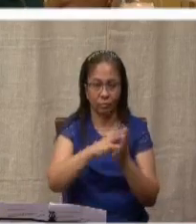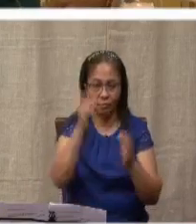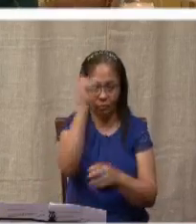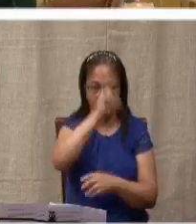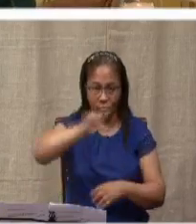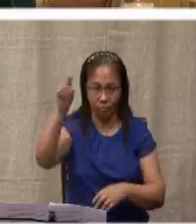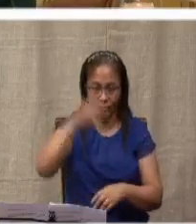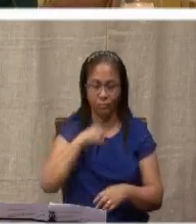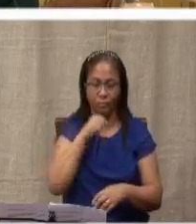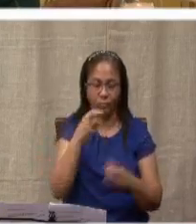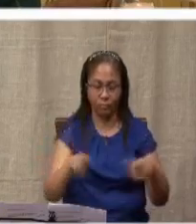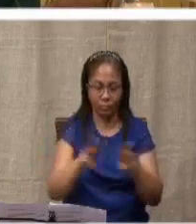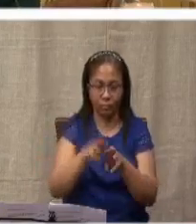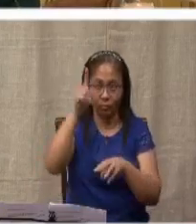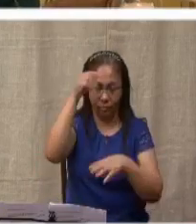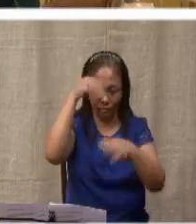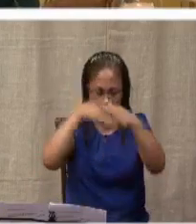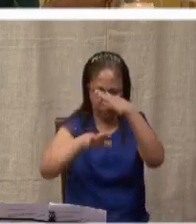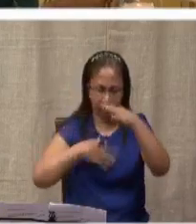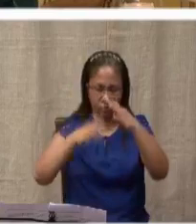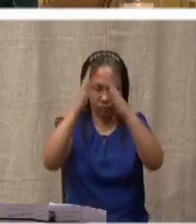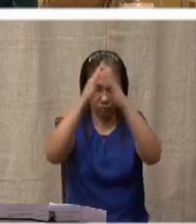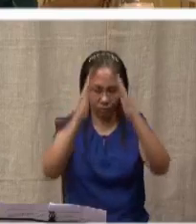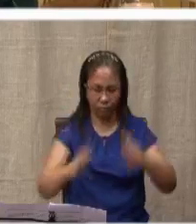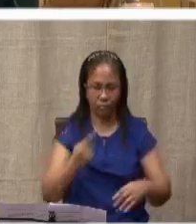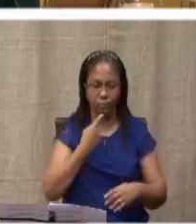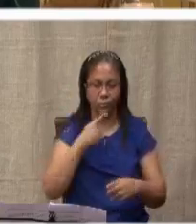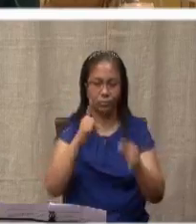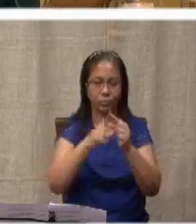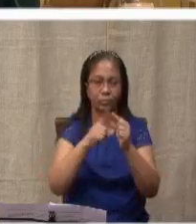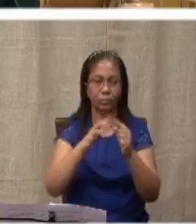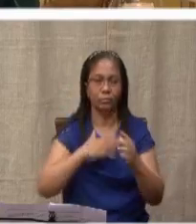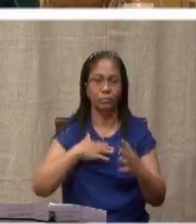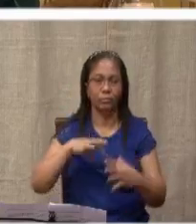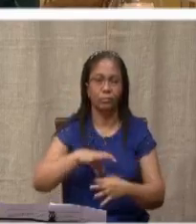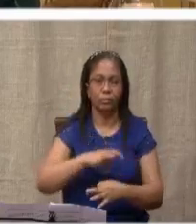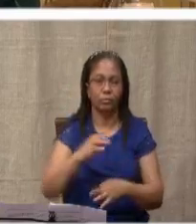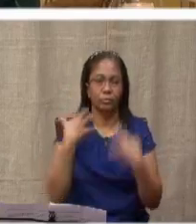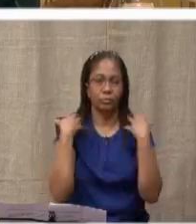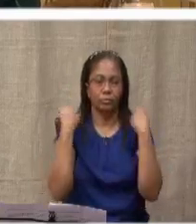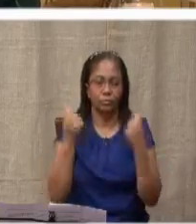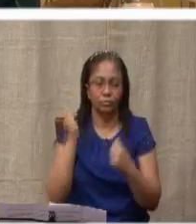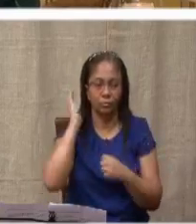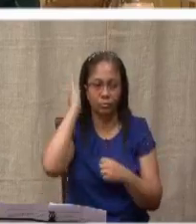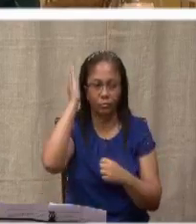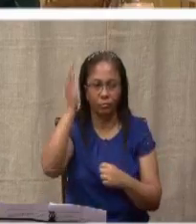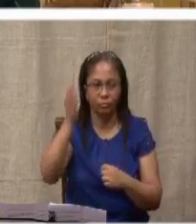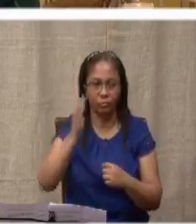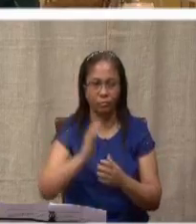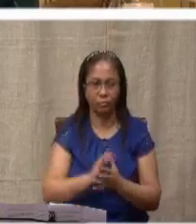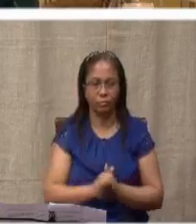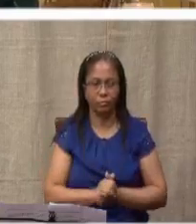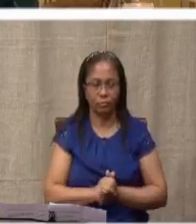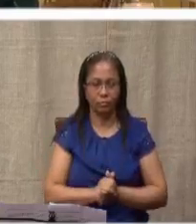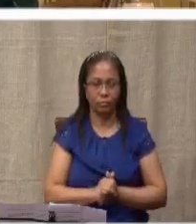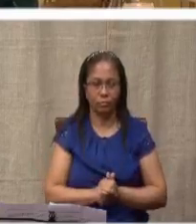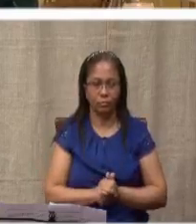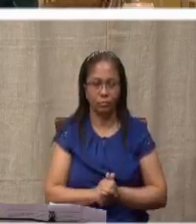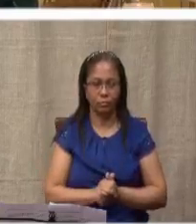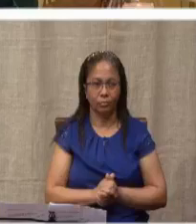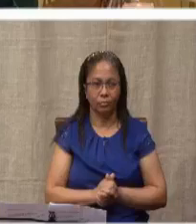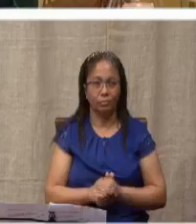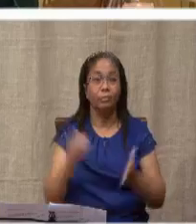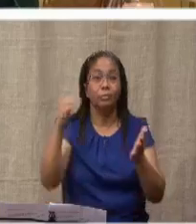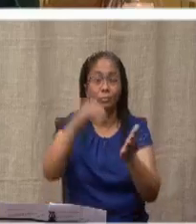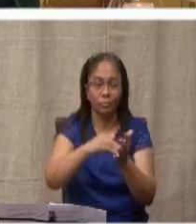i am not worthy that you shall enter under say the word my soul shall be healed let's say